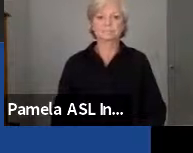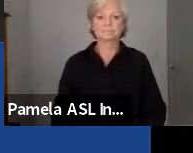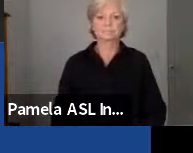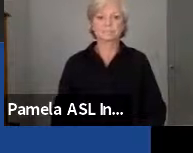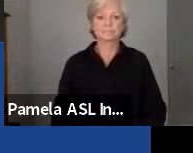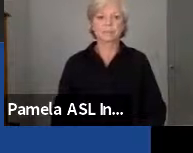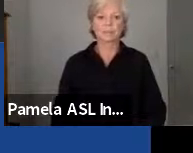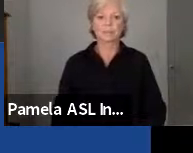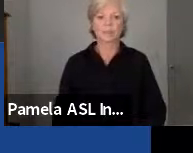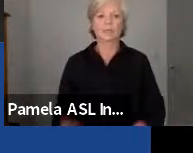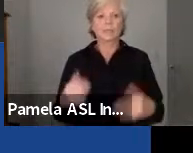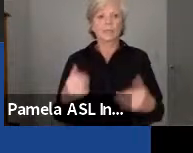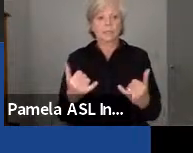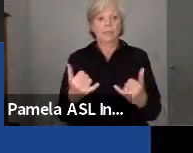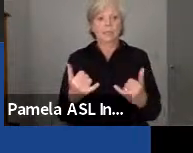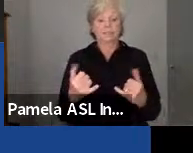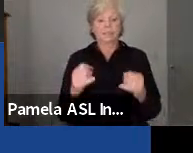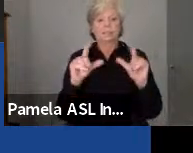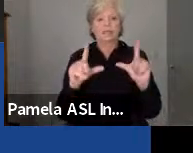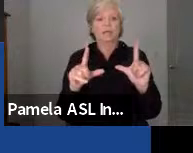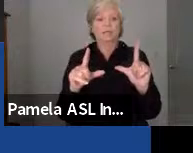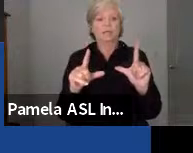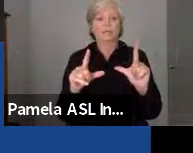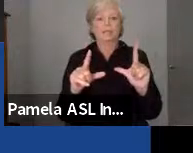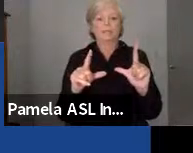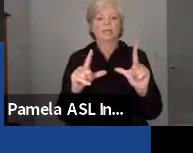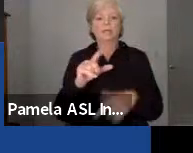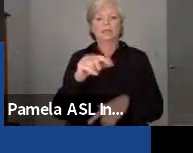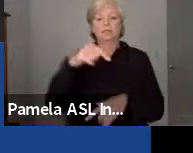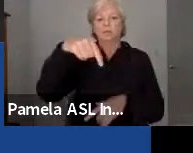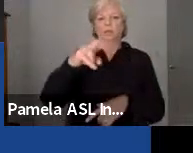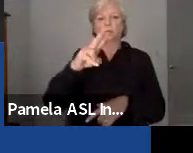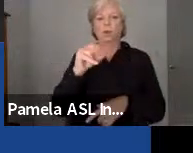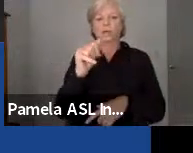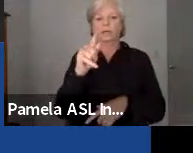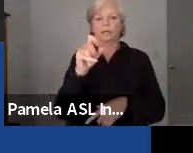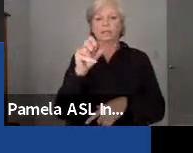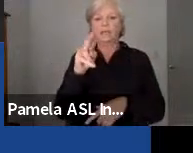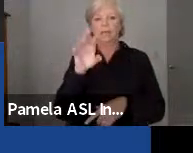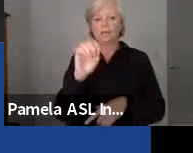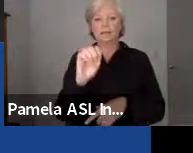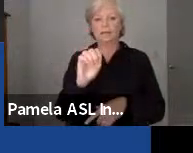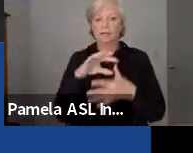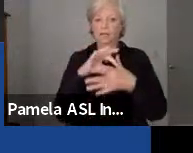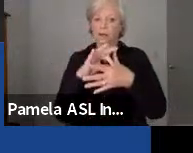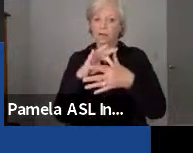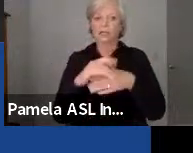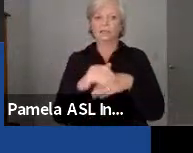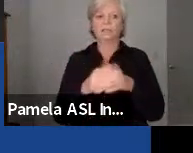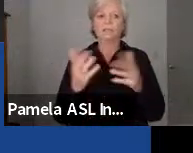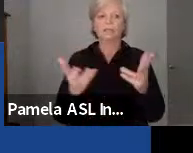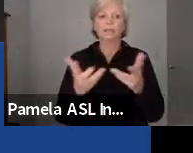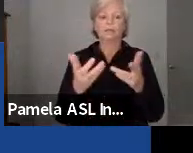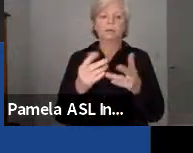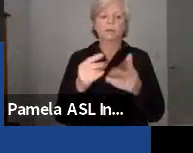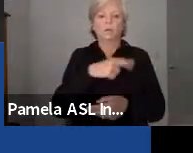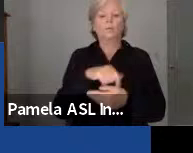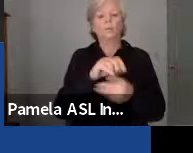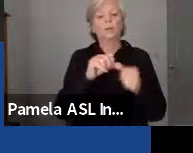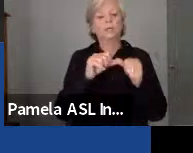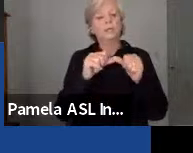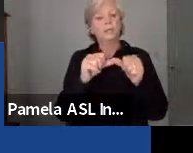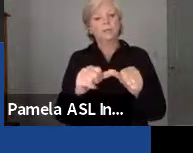So this again is the quantitative and qualitative context from which we continue to